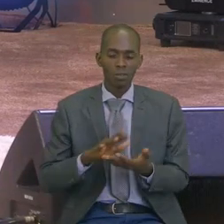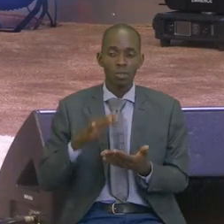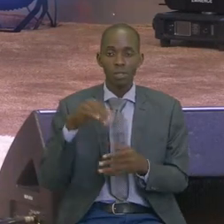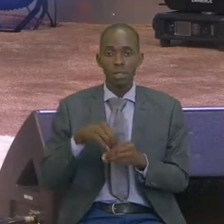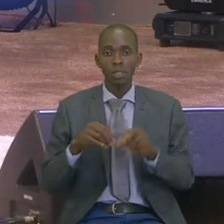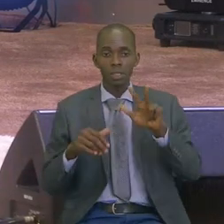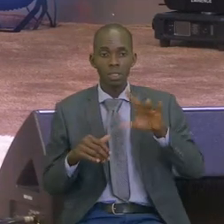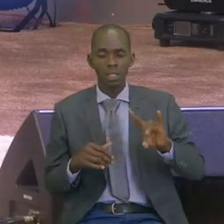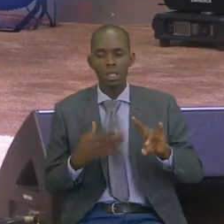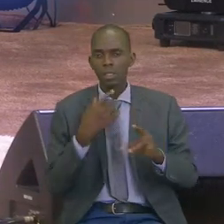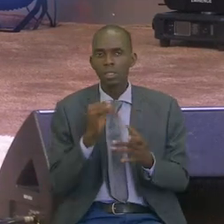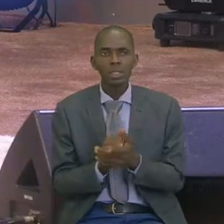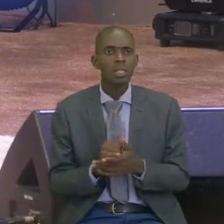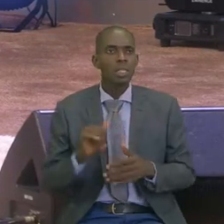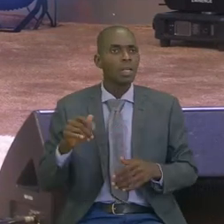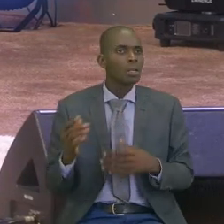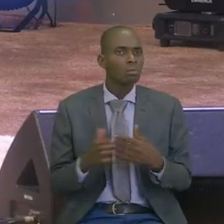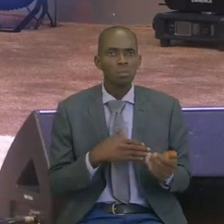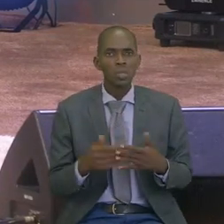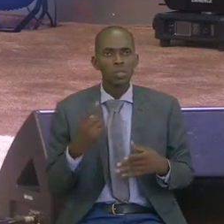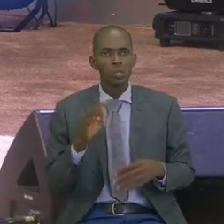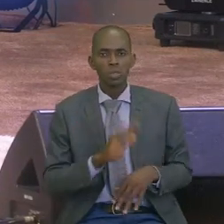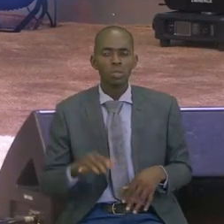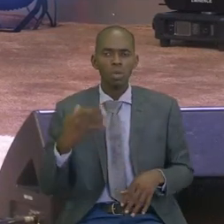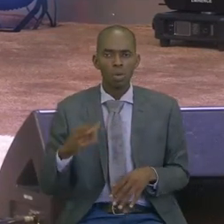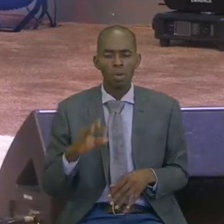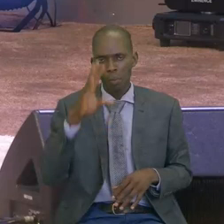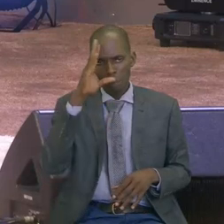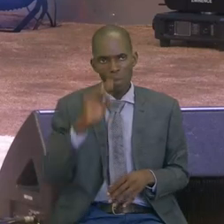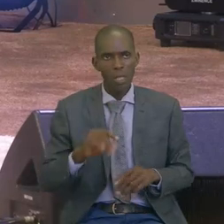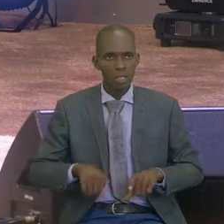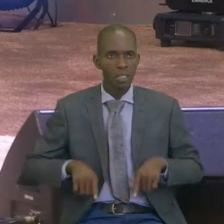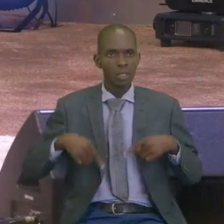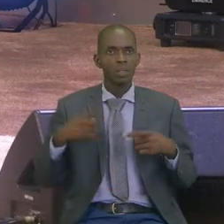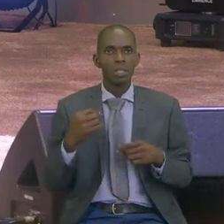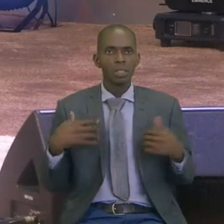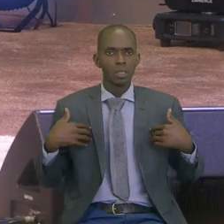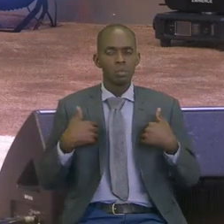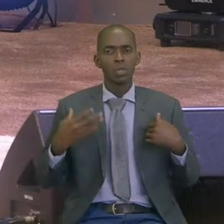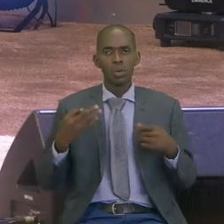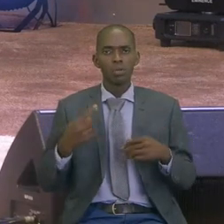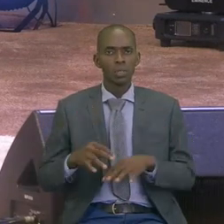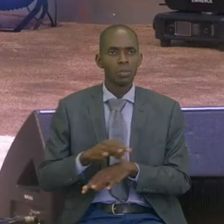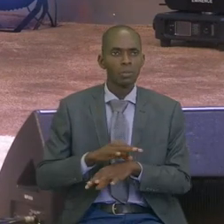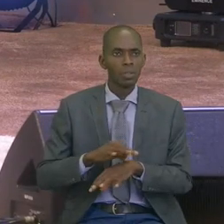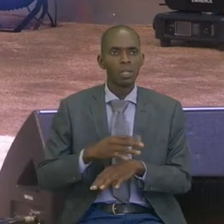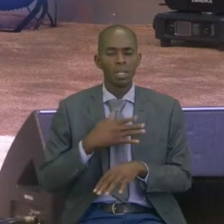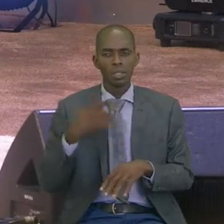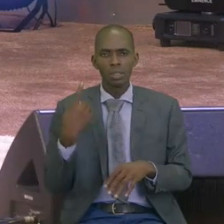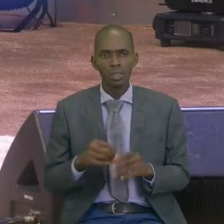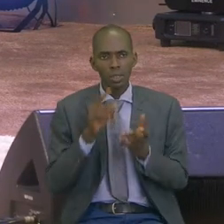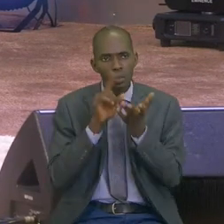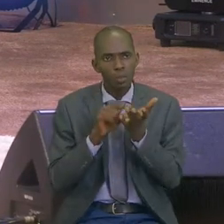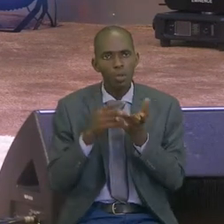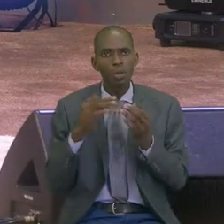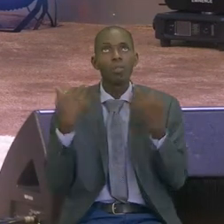and wheresoever the children of men dwell, and the beasts of the field and the fowls of